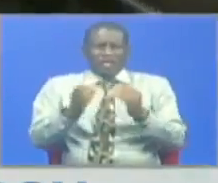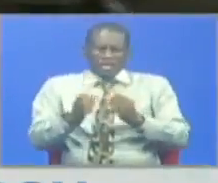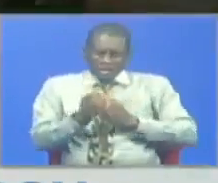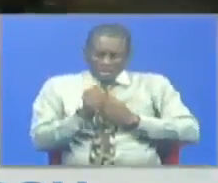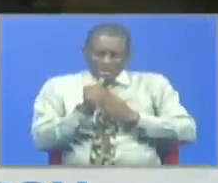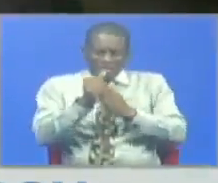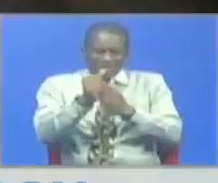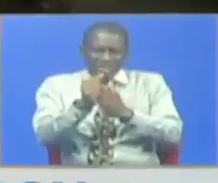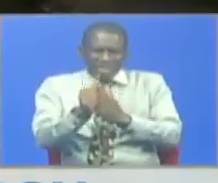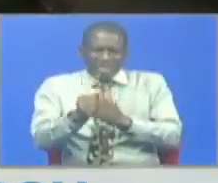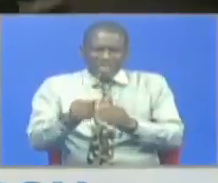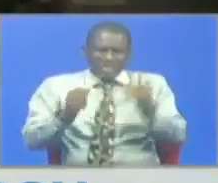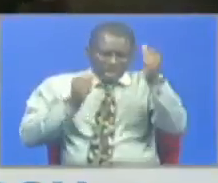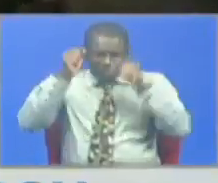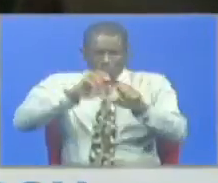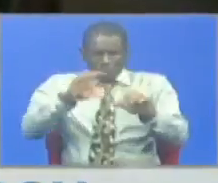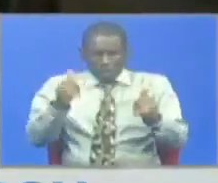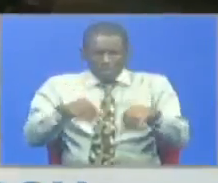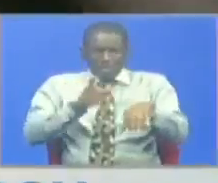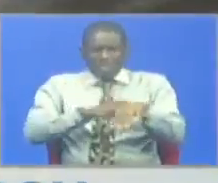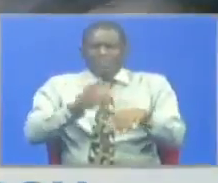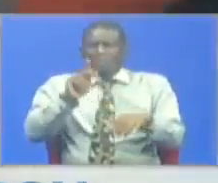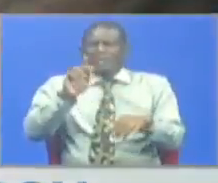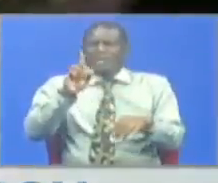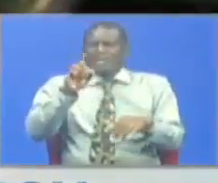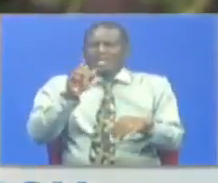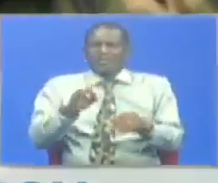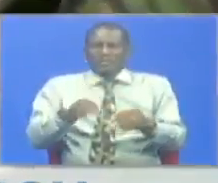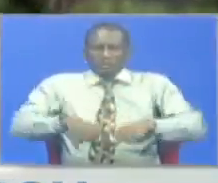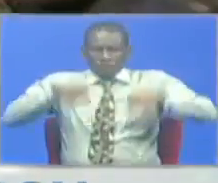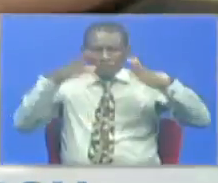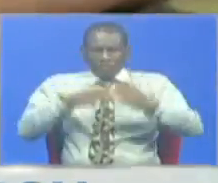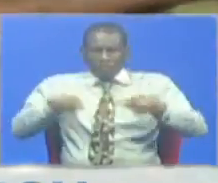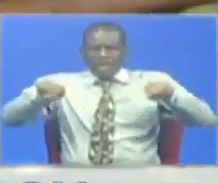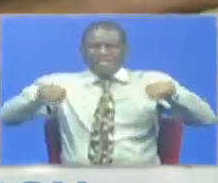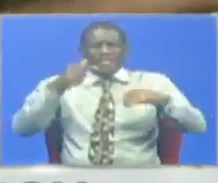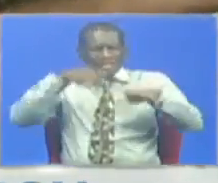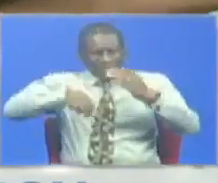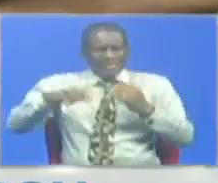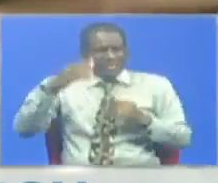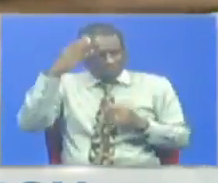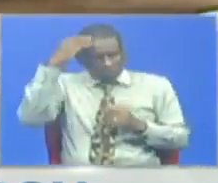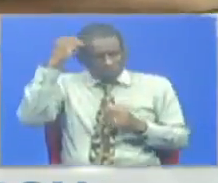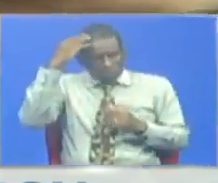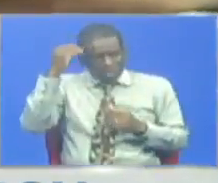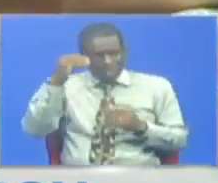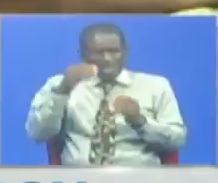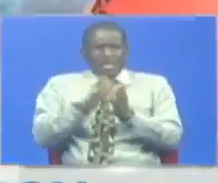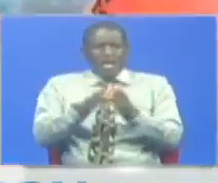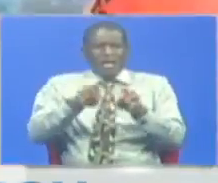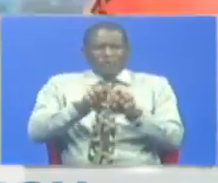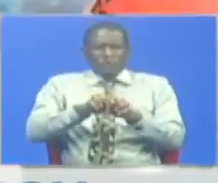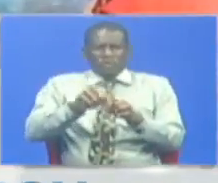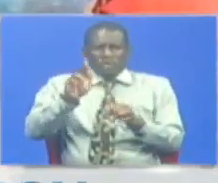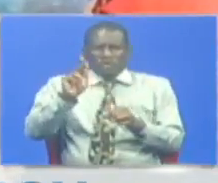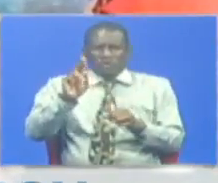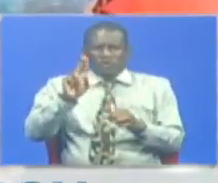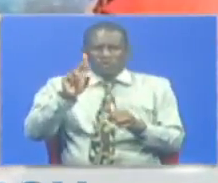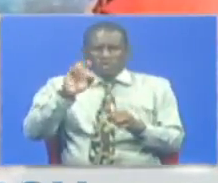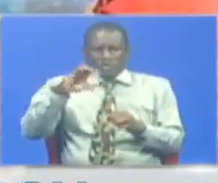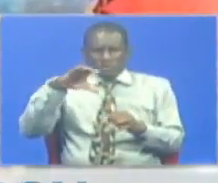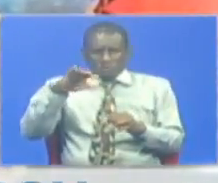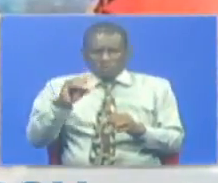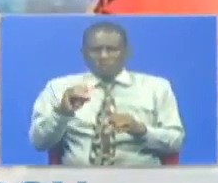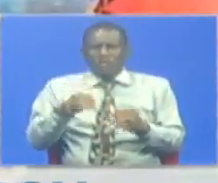rough waters twice when KDF officers were attacked inside Somalia, in El Ade and Kulbio. Everything I